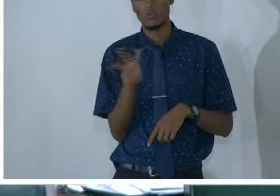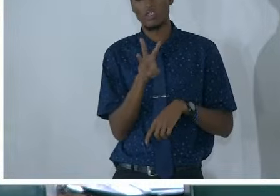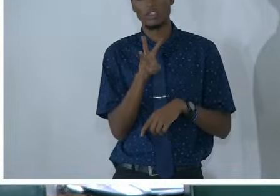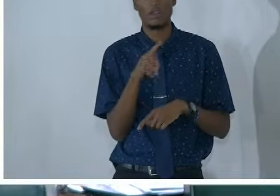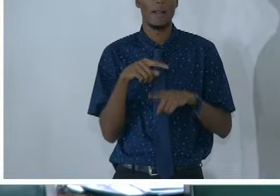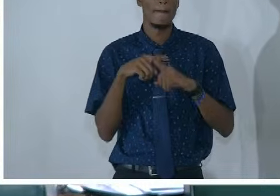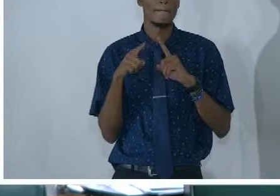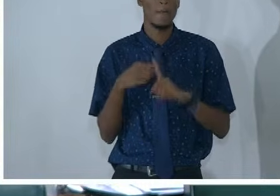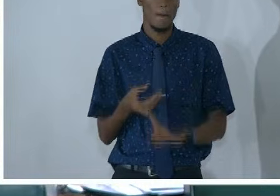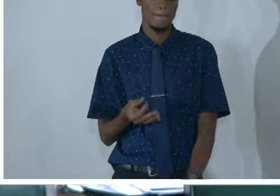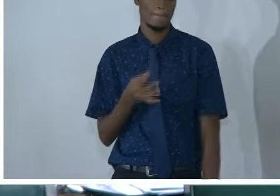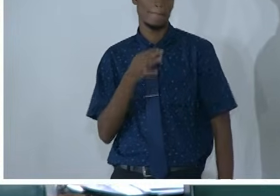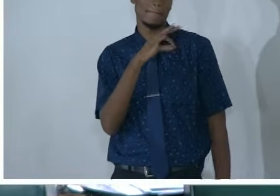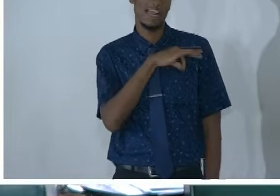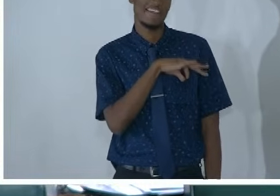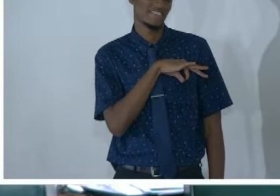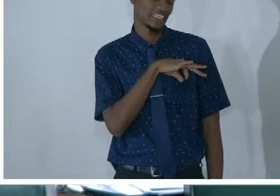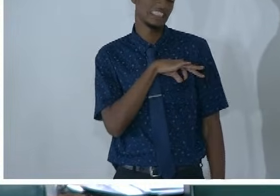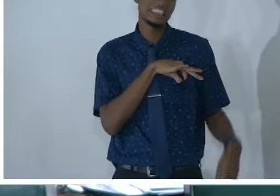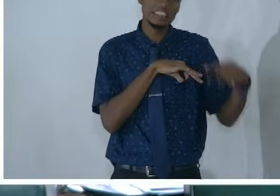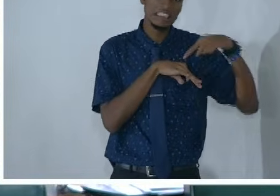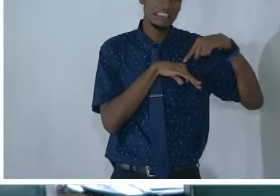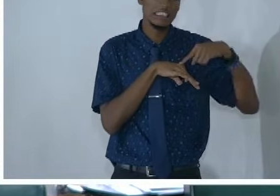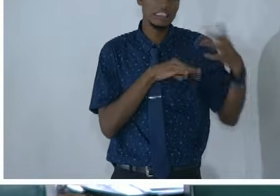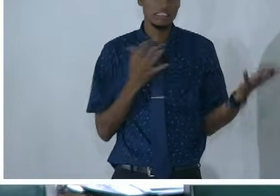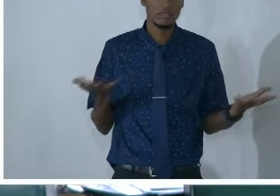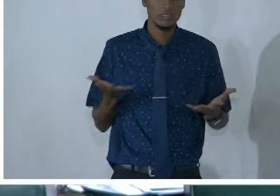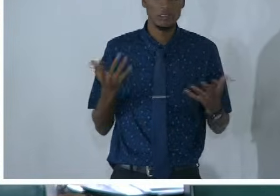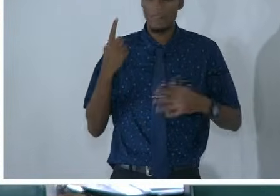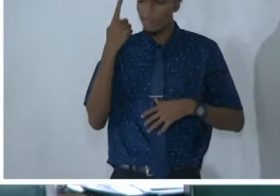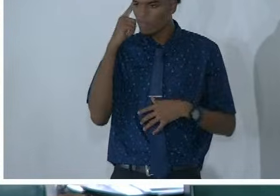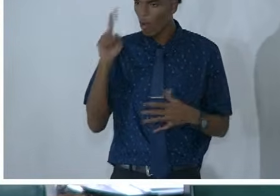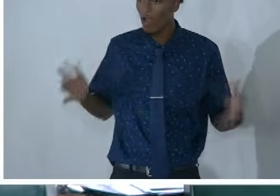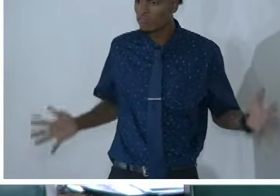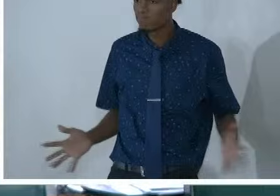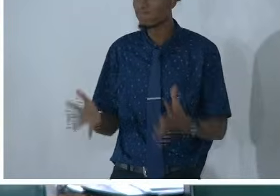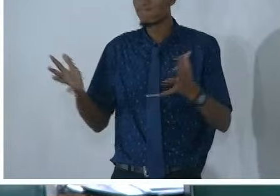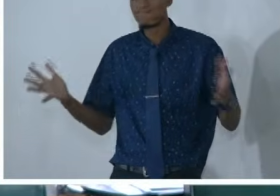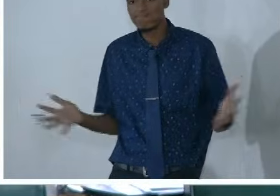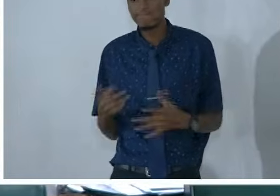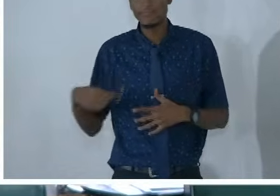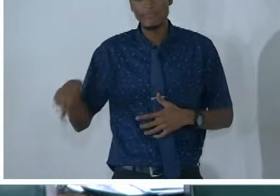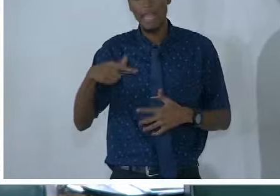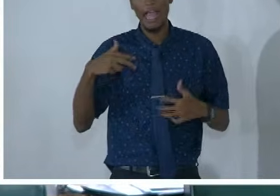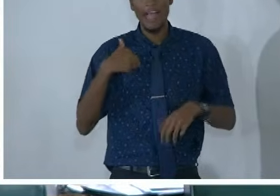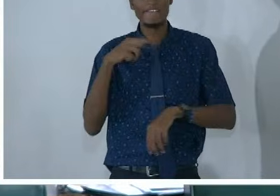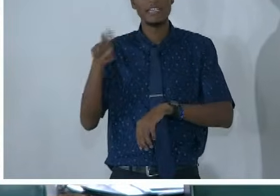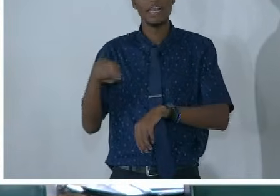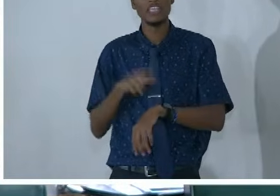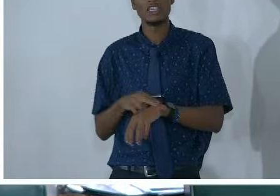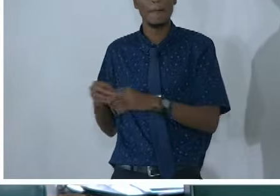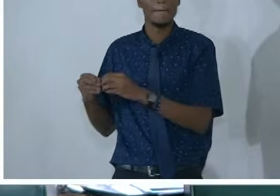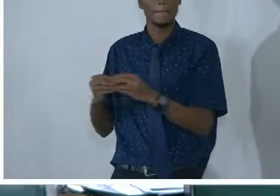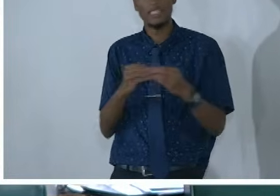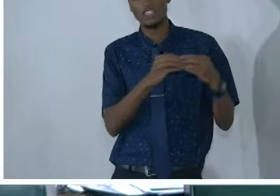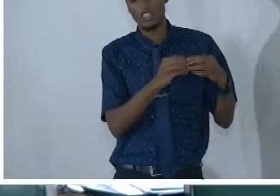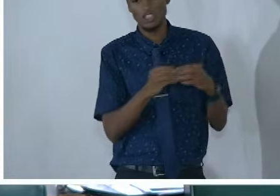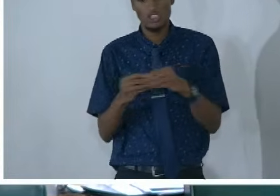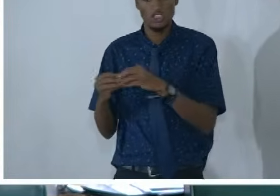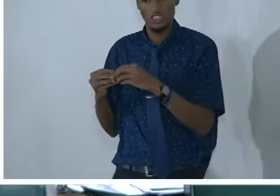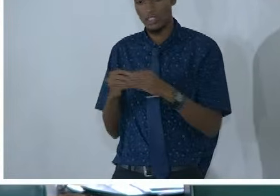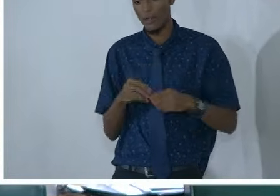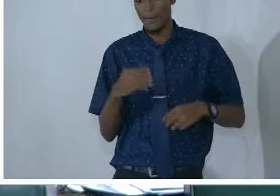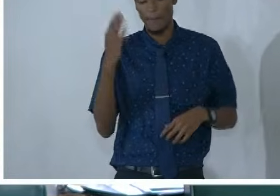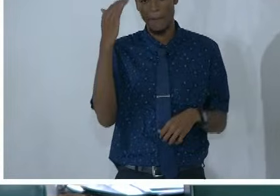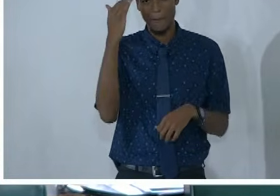benefits of encouraging international mediation being conducted in Jamaica. In the same way that when the